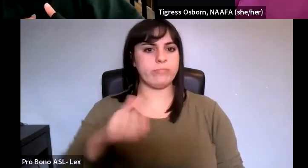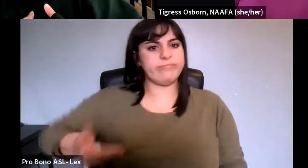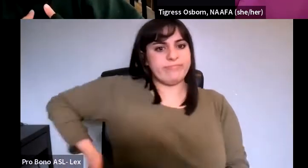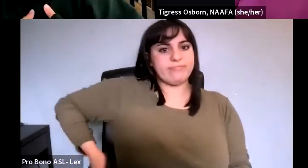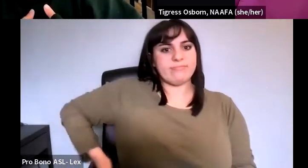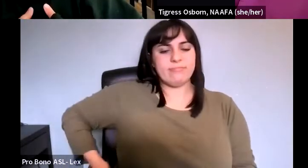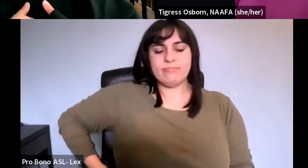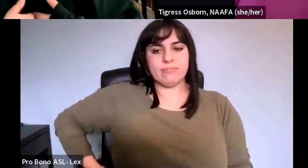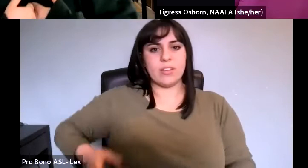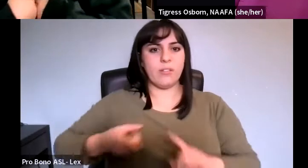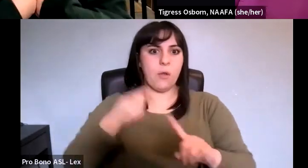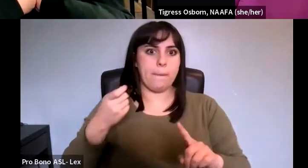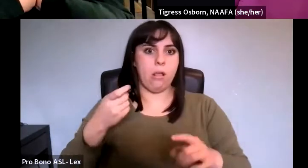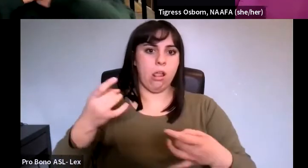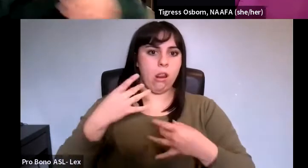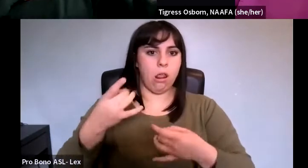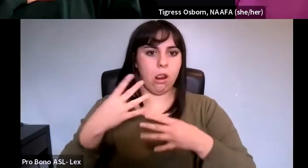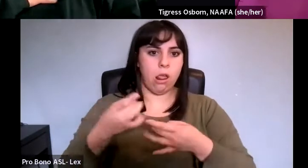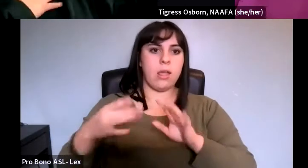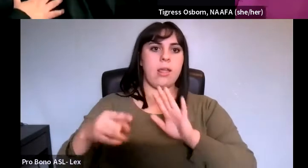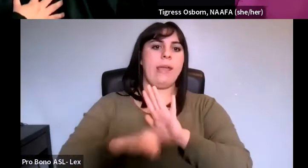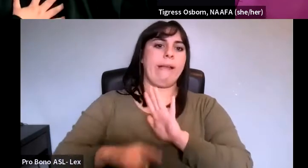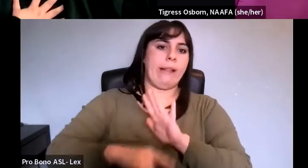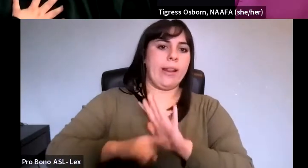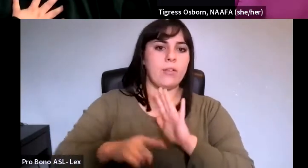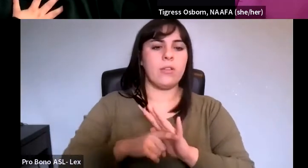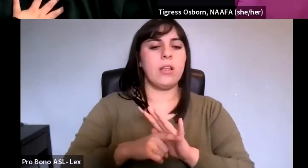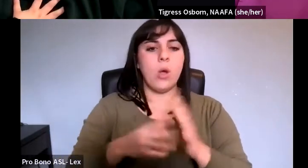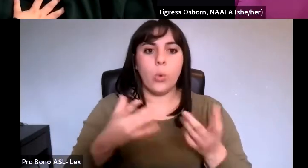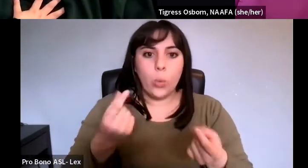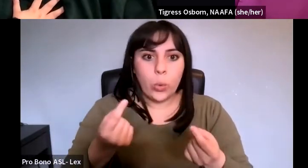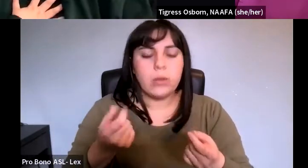your body for 20 years, was to go, oh